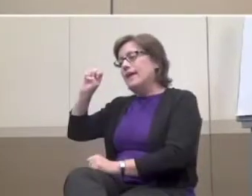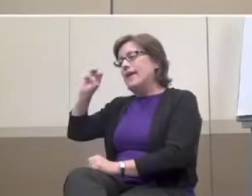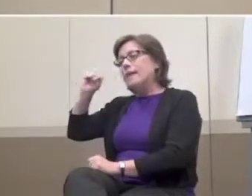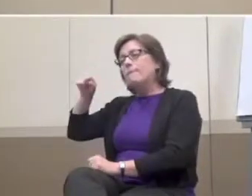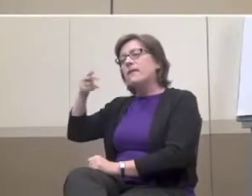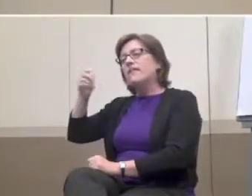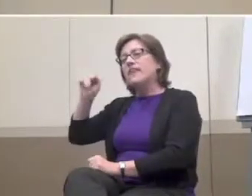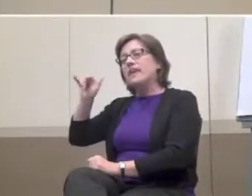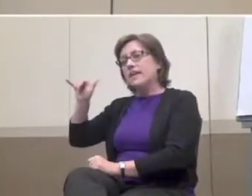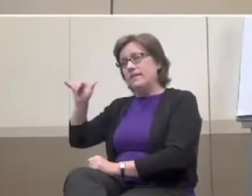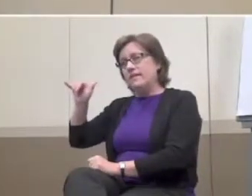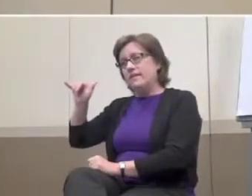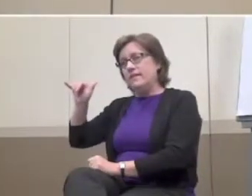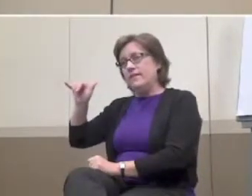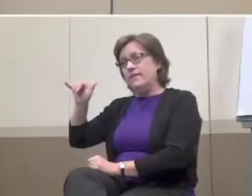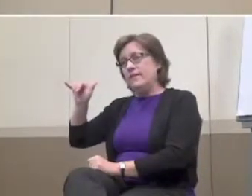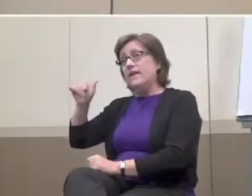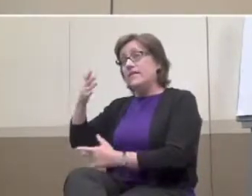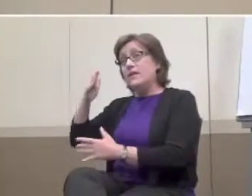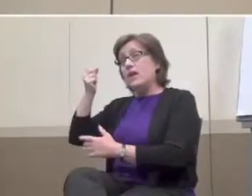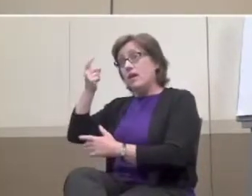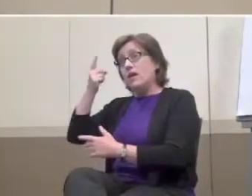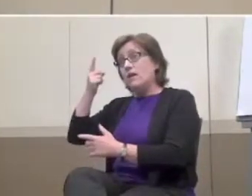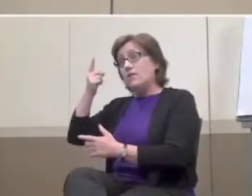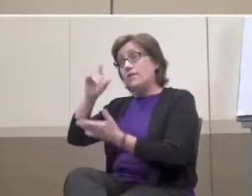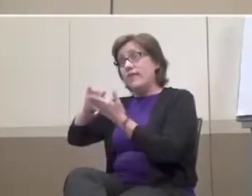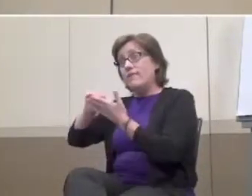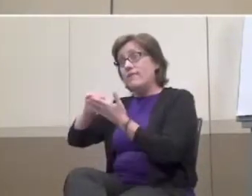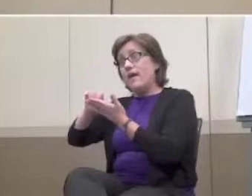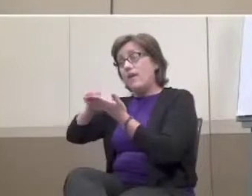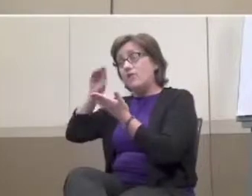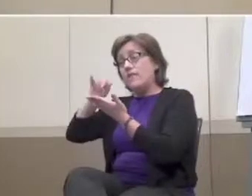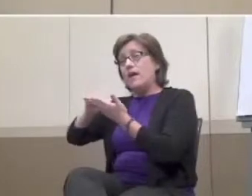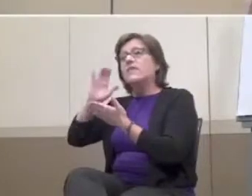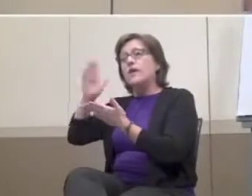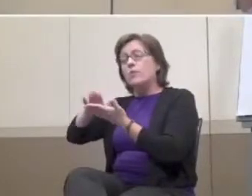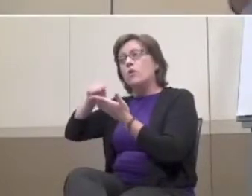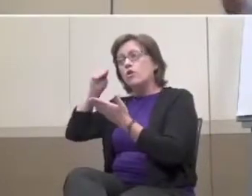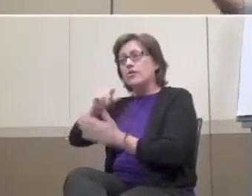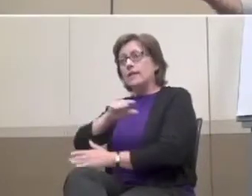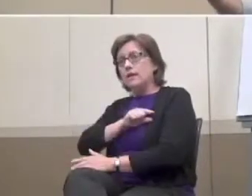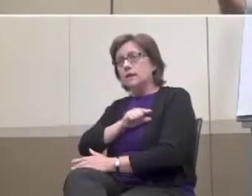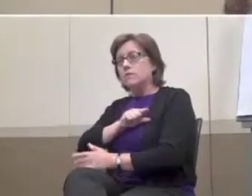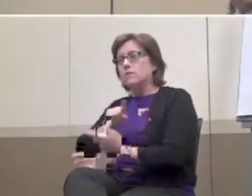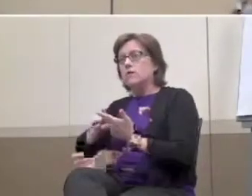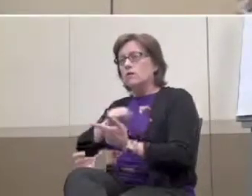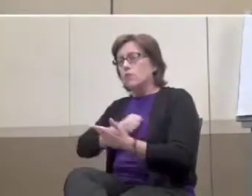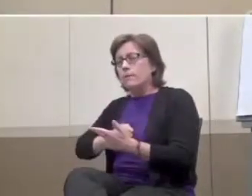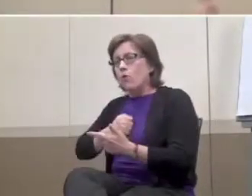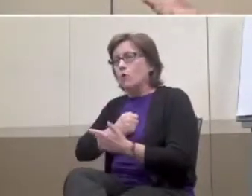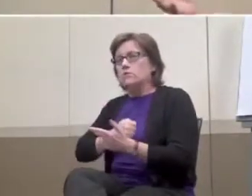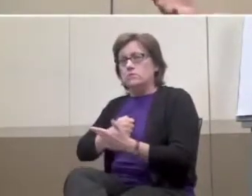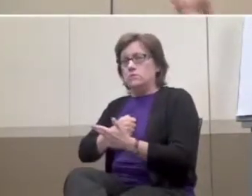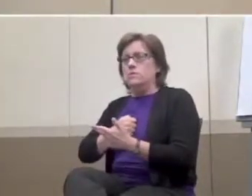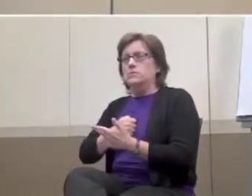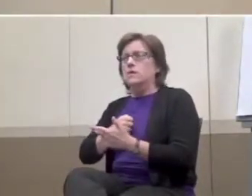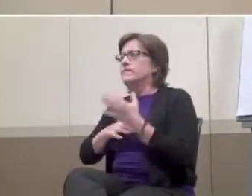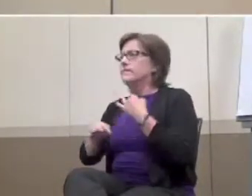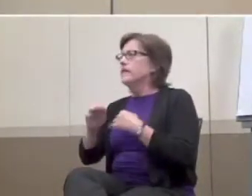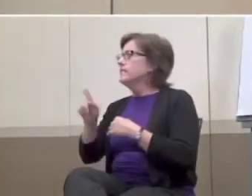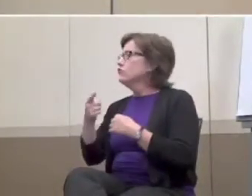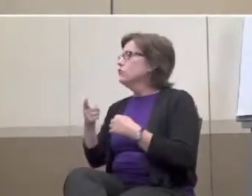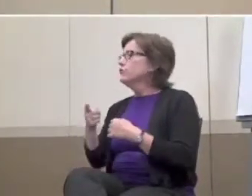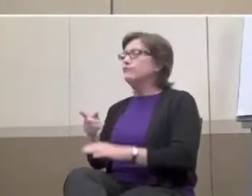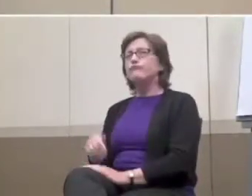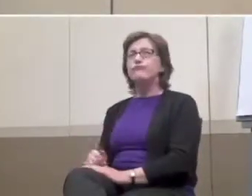empathy, they learn guilt and remorse, as opposed to a hollow measure that says,